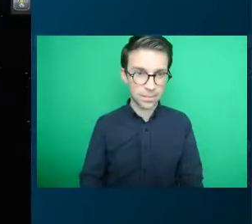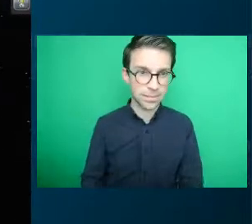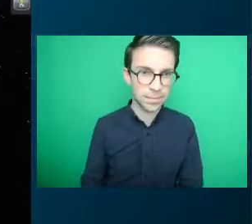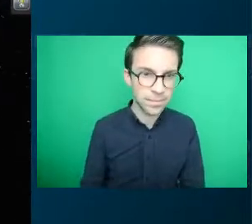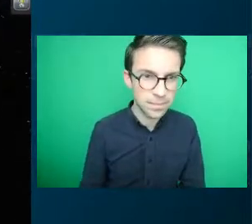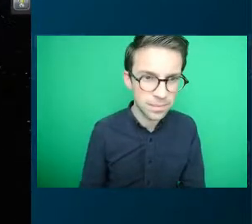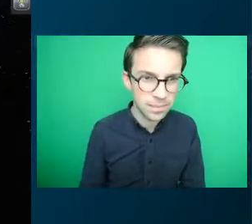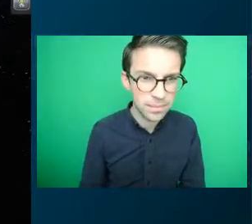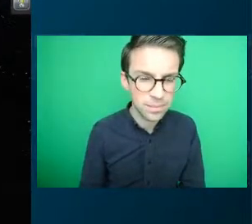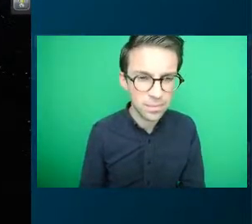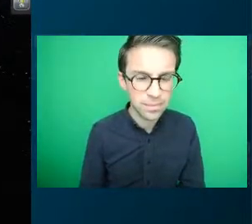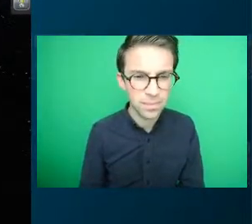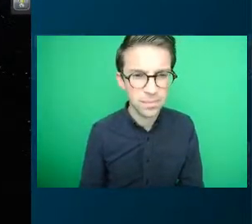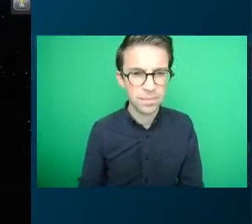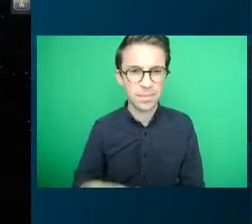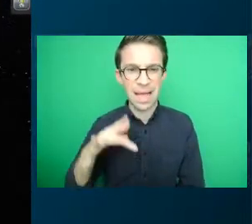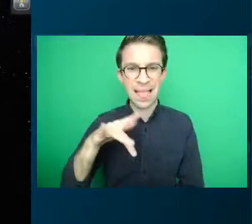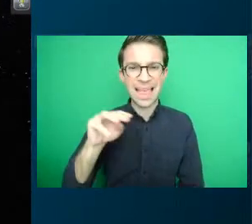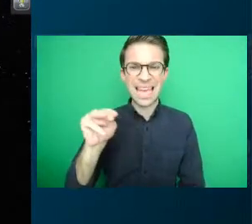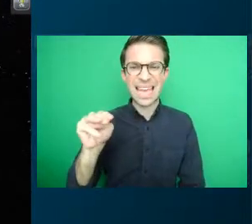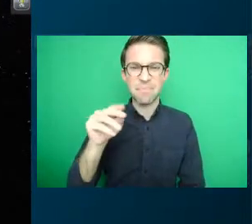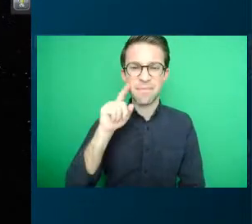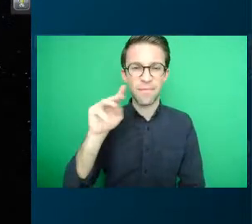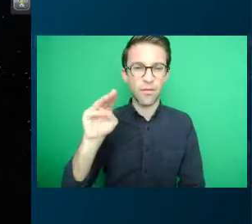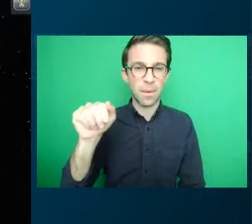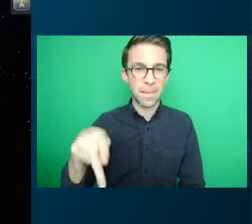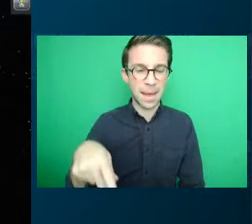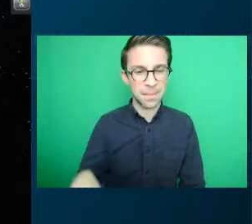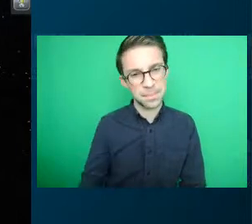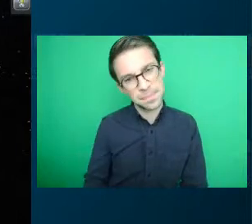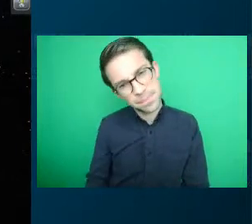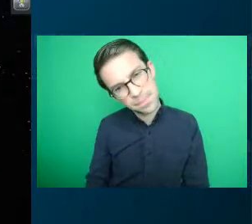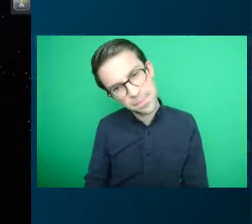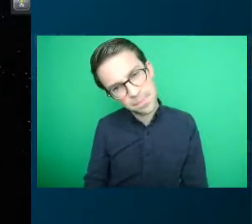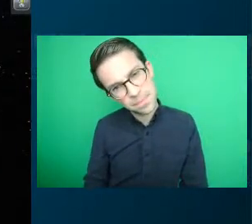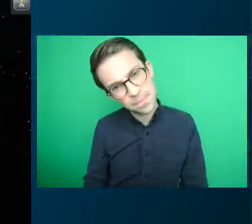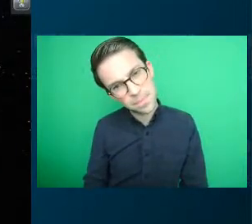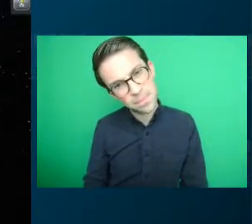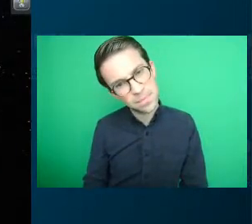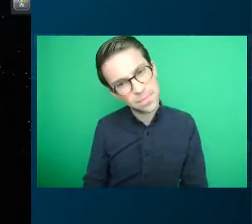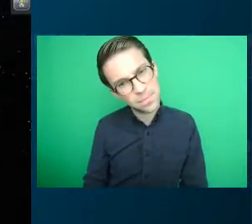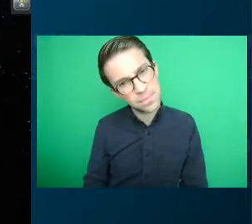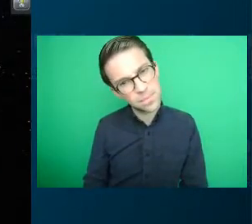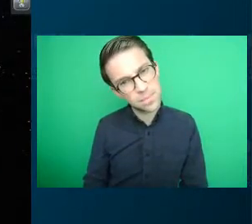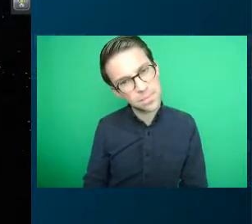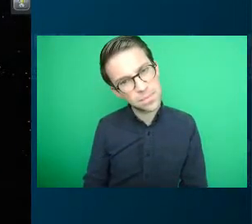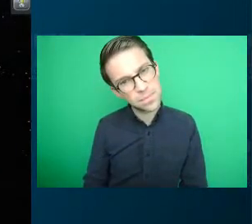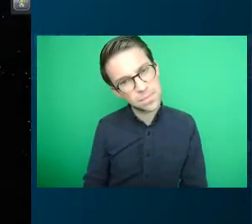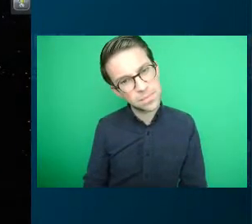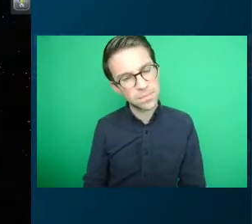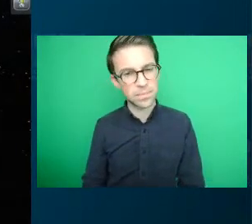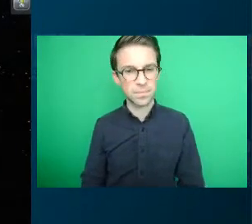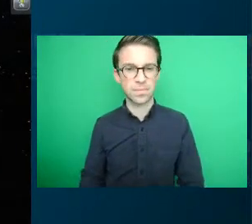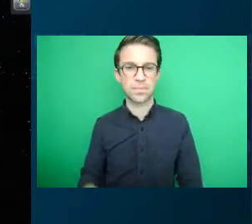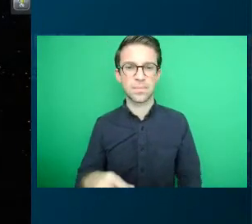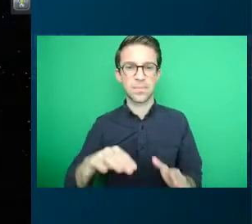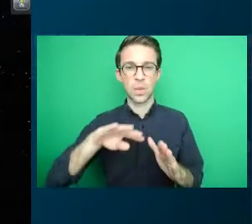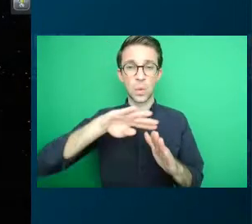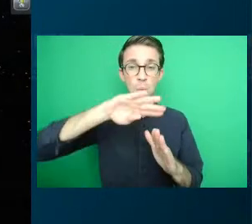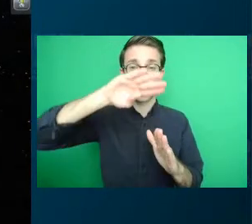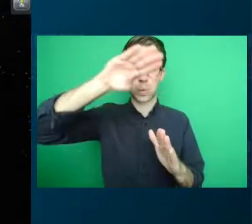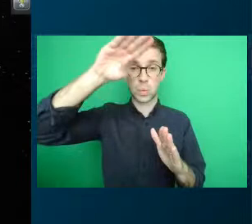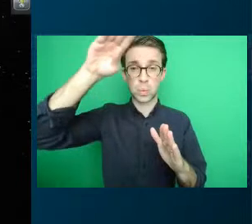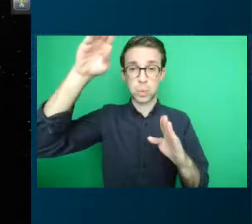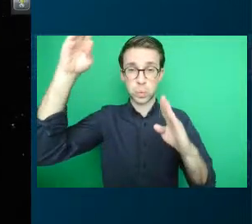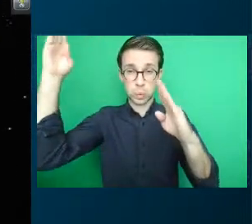high I got. I just hit the M key. M is for map, right? And if I hover over that, you can see that my apoapsis is the highest point